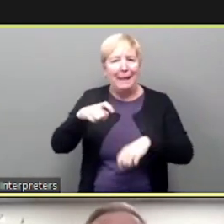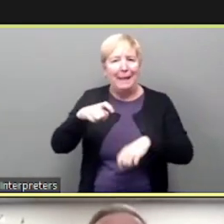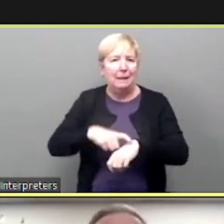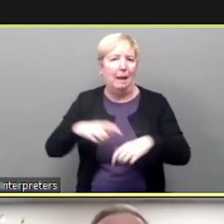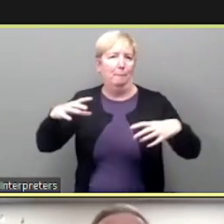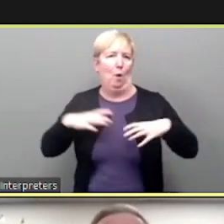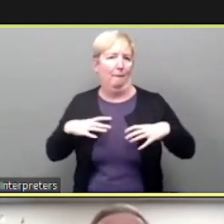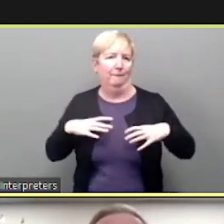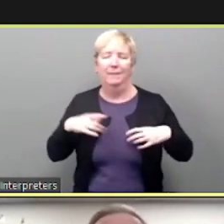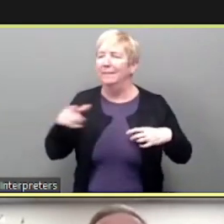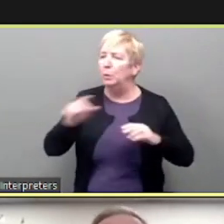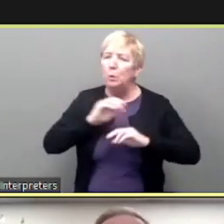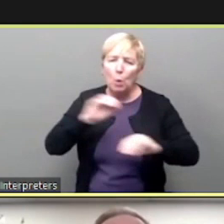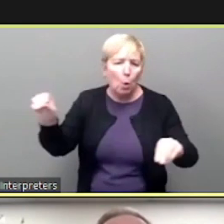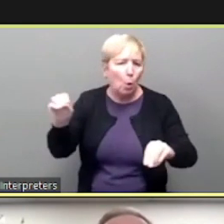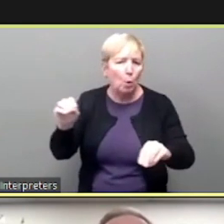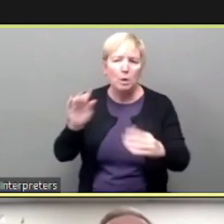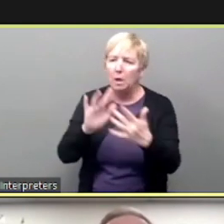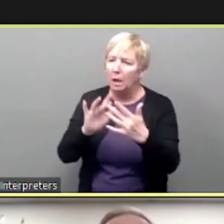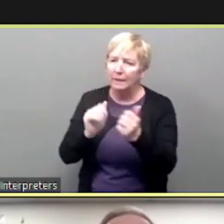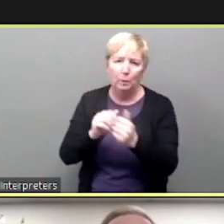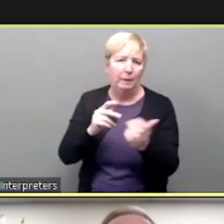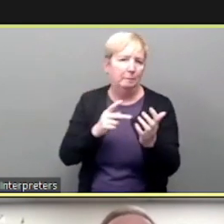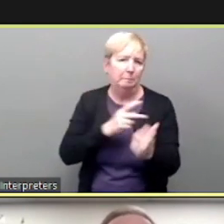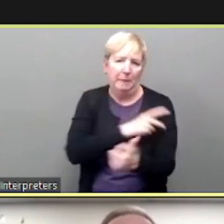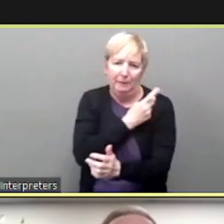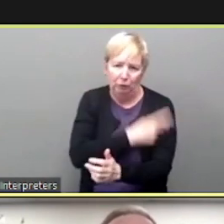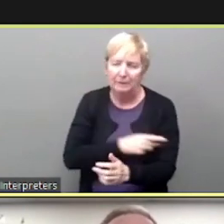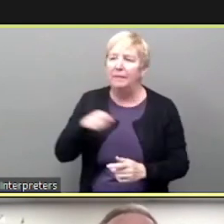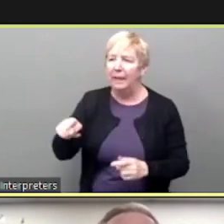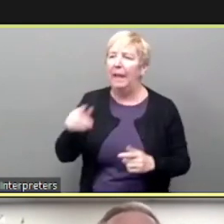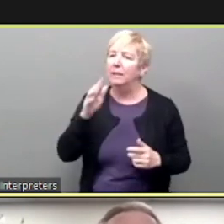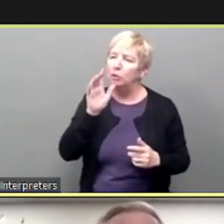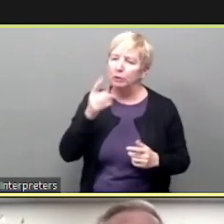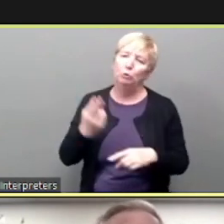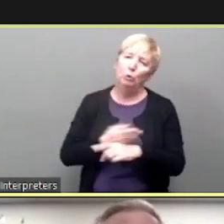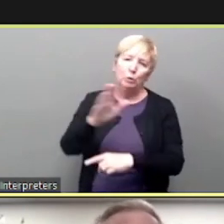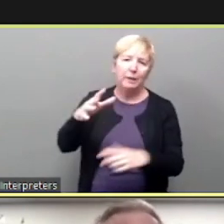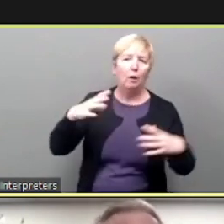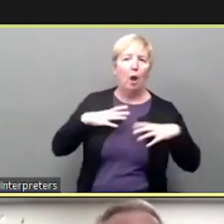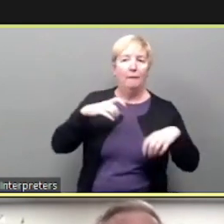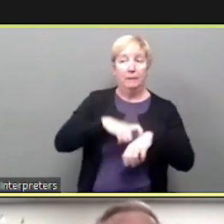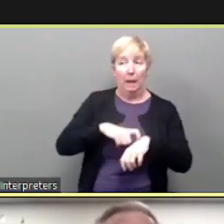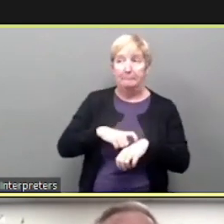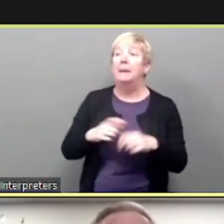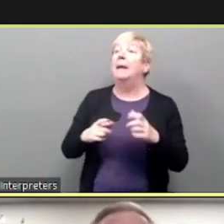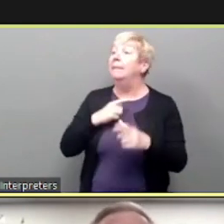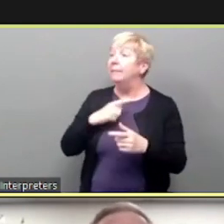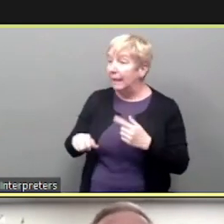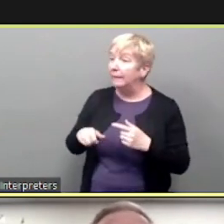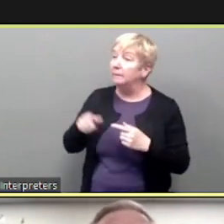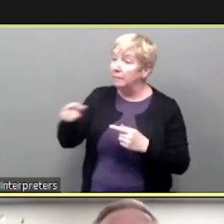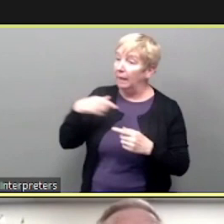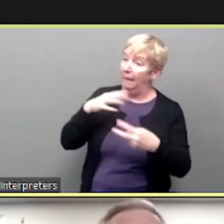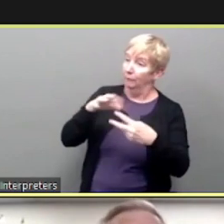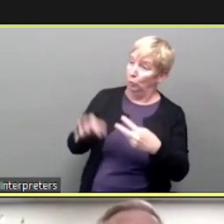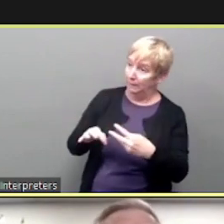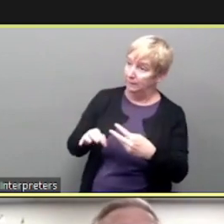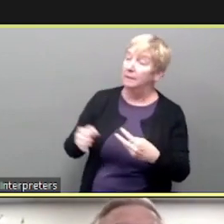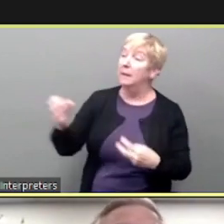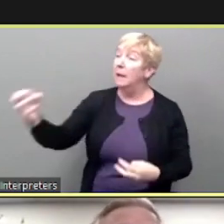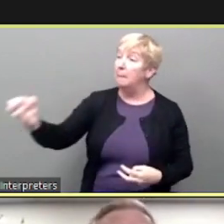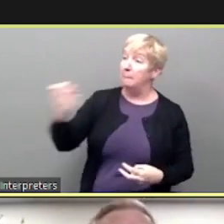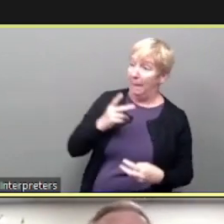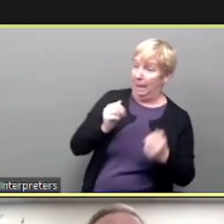with patients. And once they use up their time off, they can either come back fully vaccinated or they'll no longer have